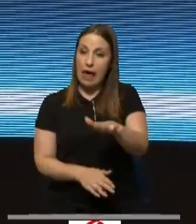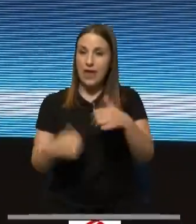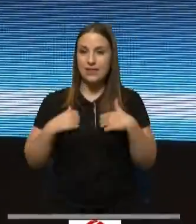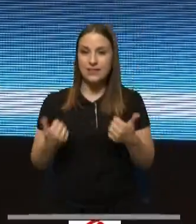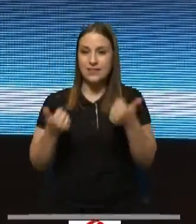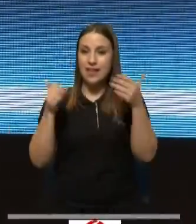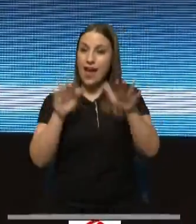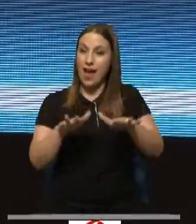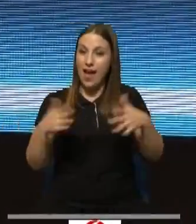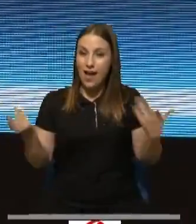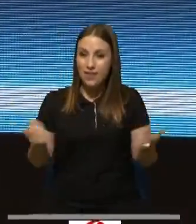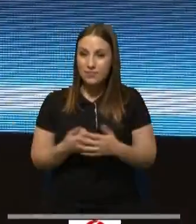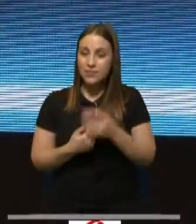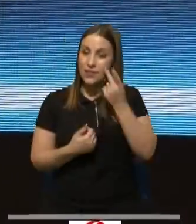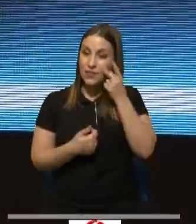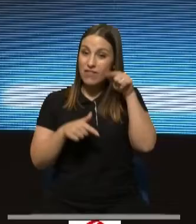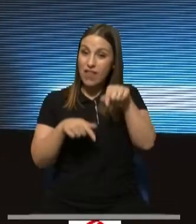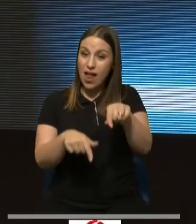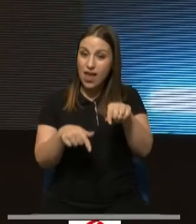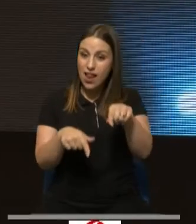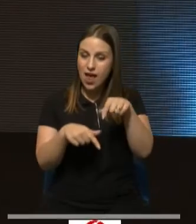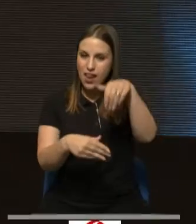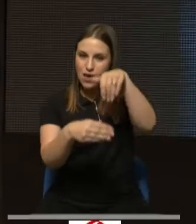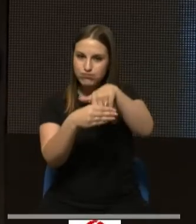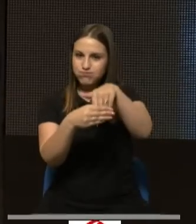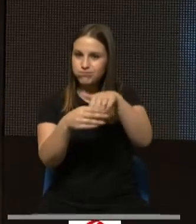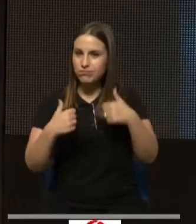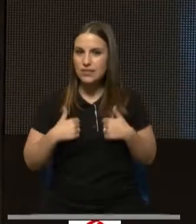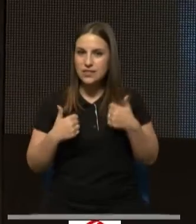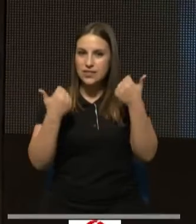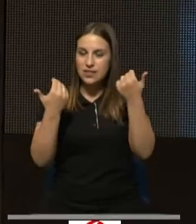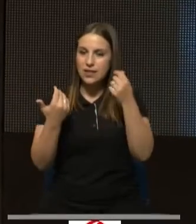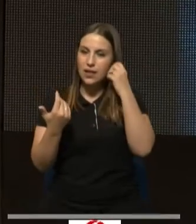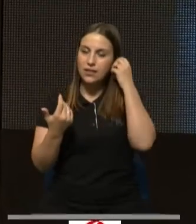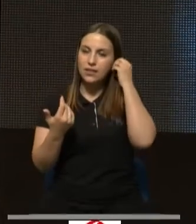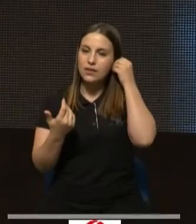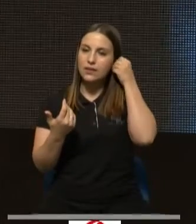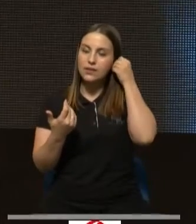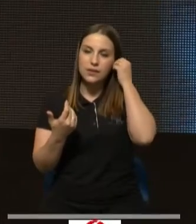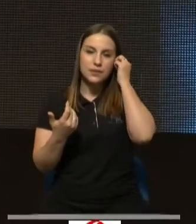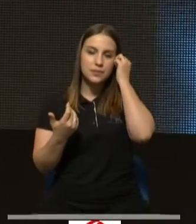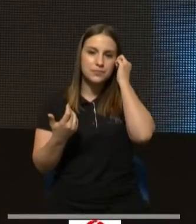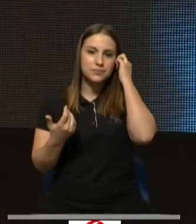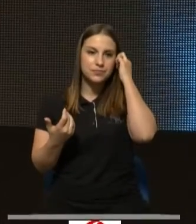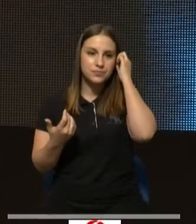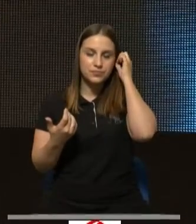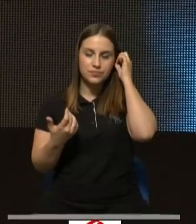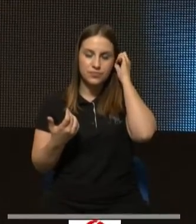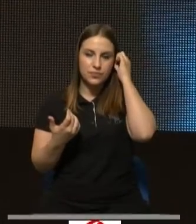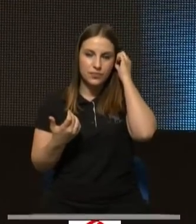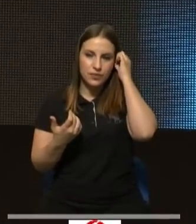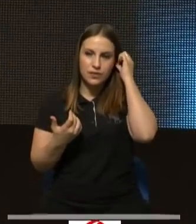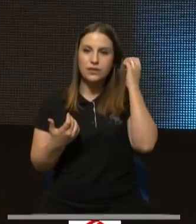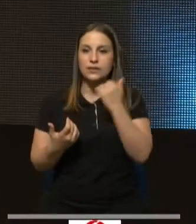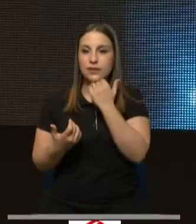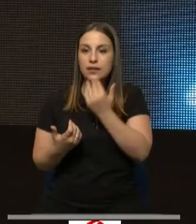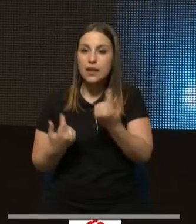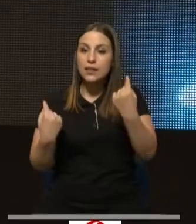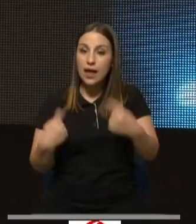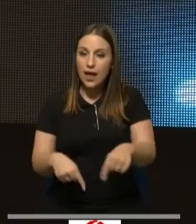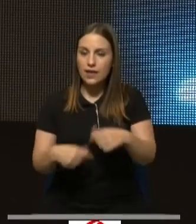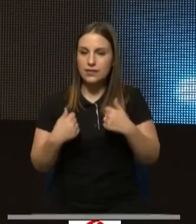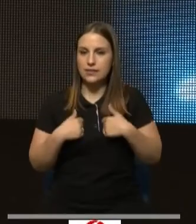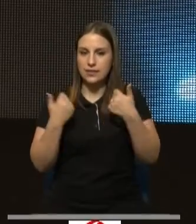in the cities. Talent lives in cities, and talent can only exist up to a certain extent in